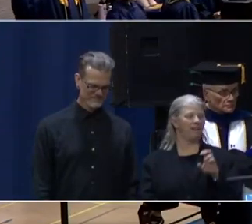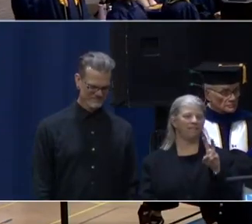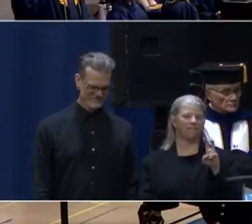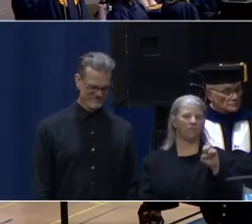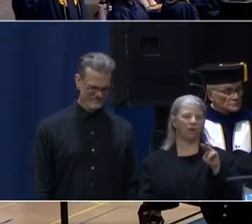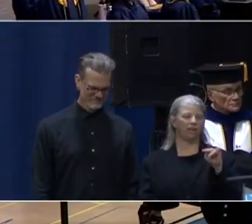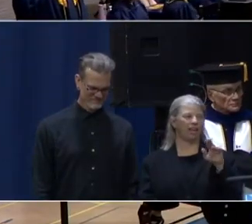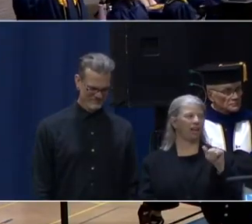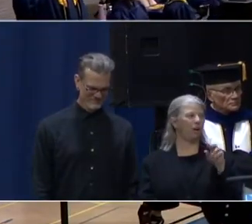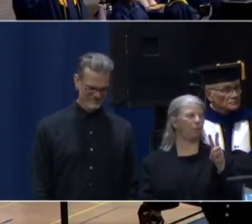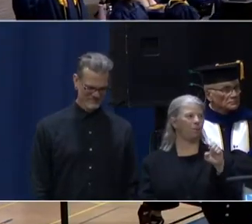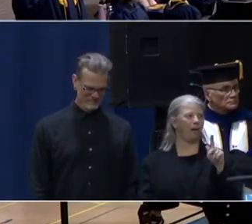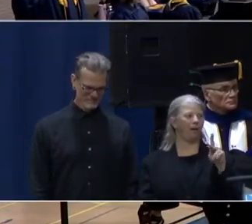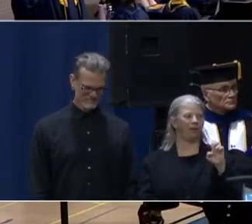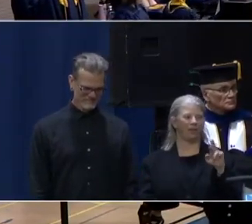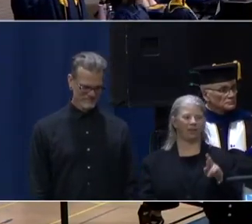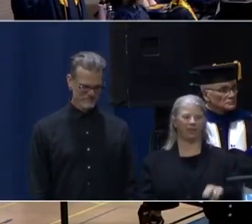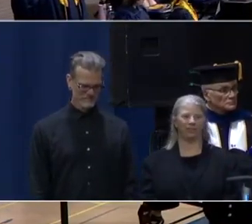Veronica Walker.